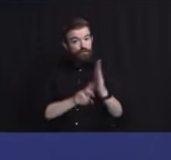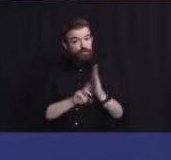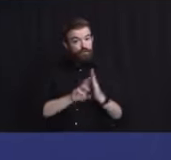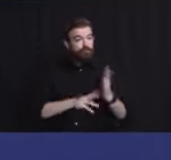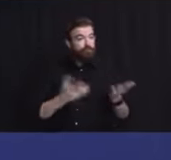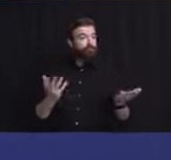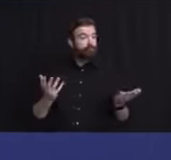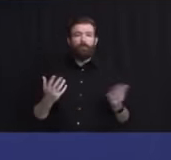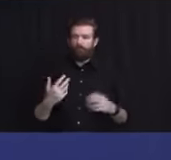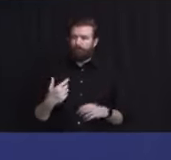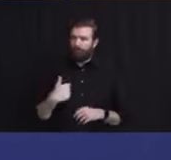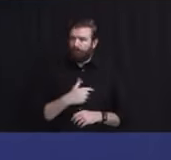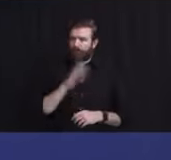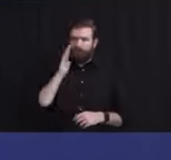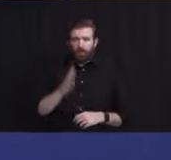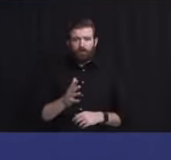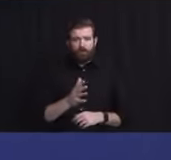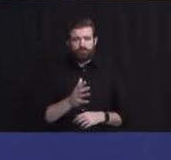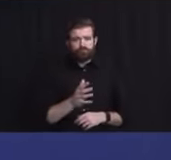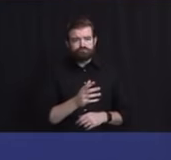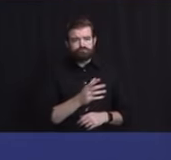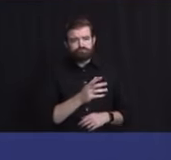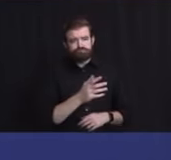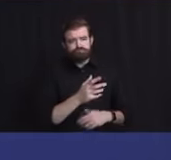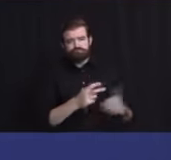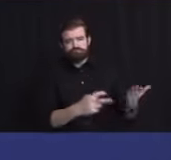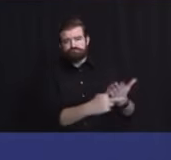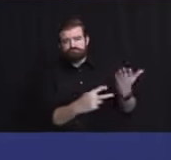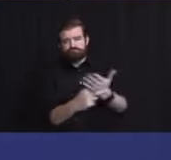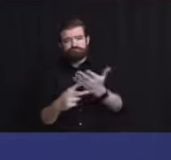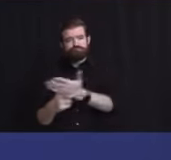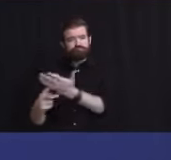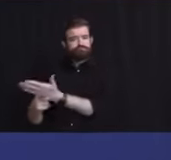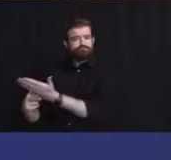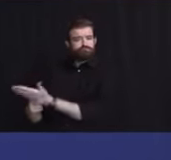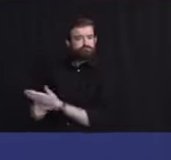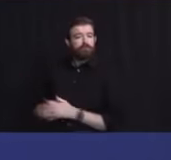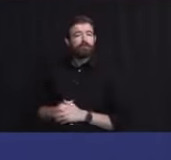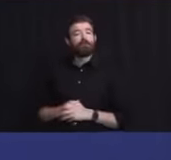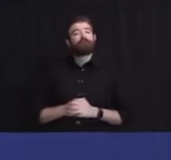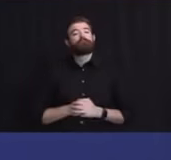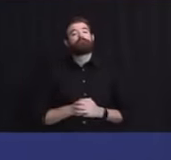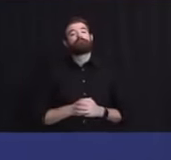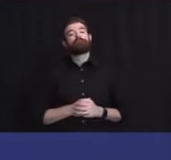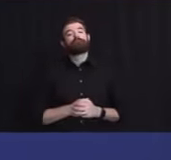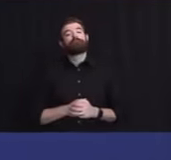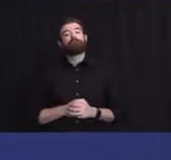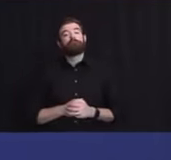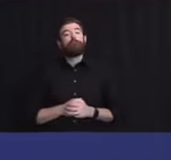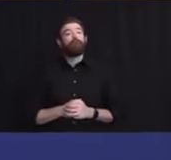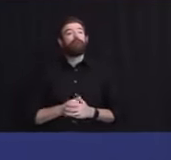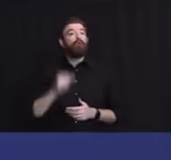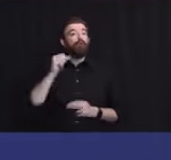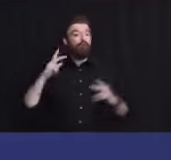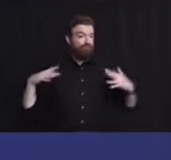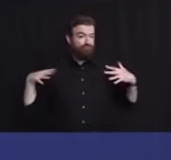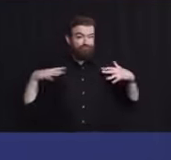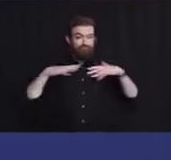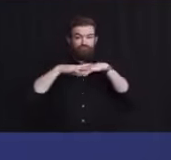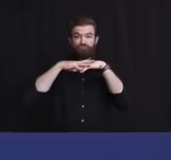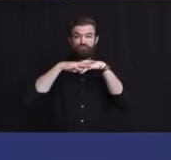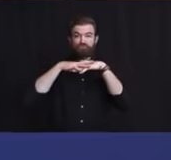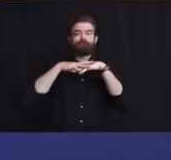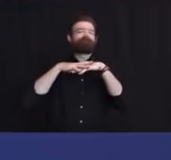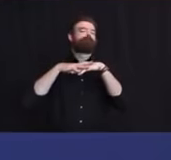and most concerned about, I think you are as well, and Judy, is indoor bar congregating. So we're going to allow this